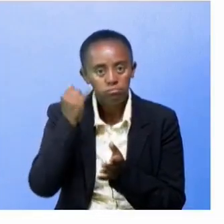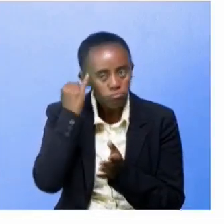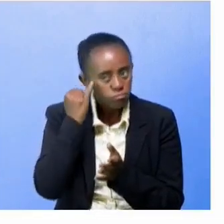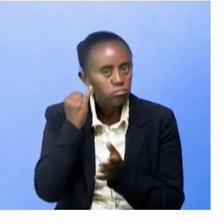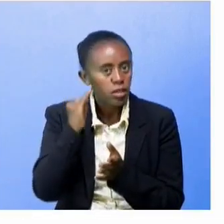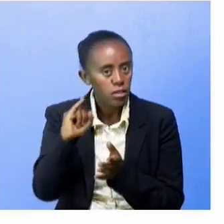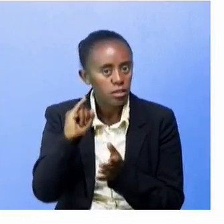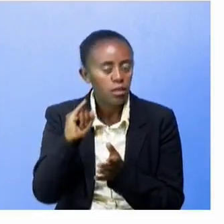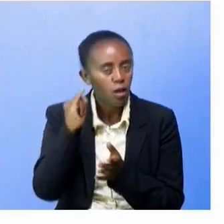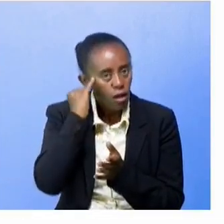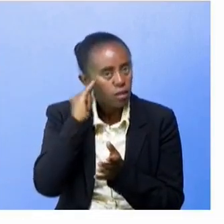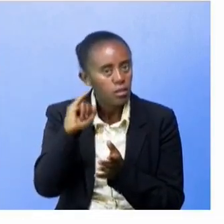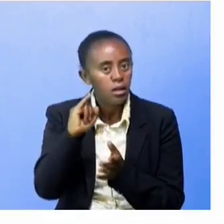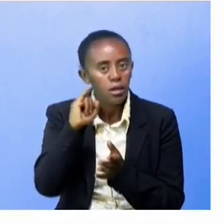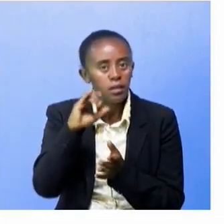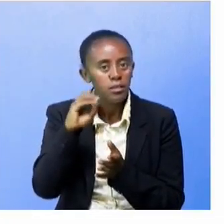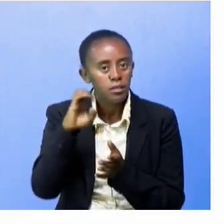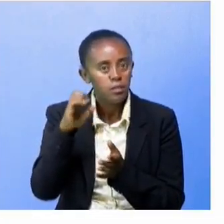idea